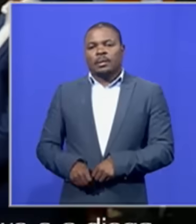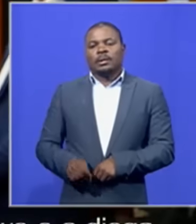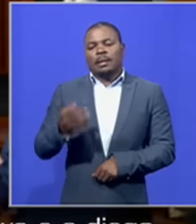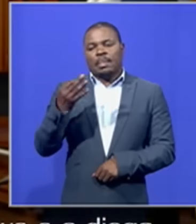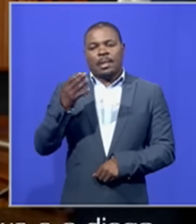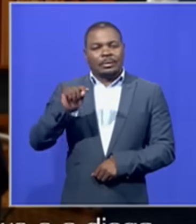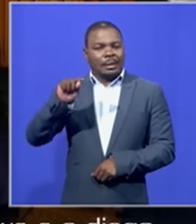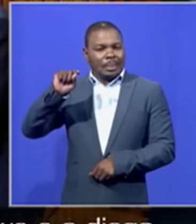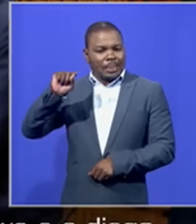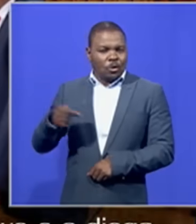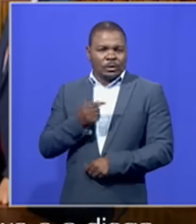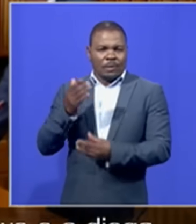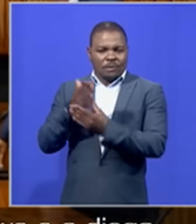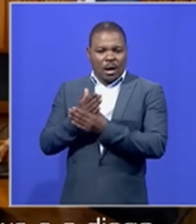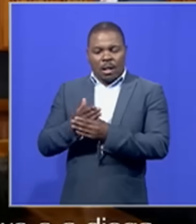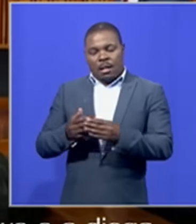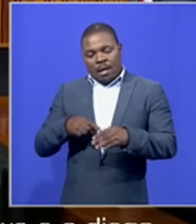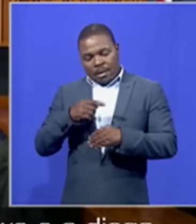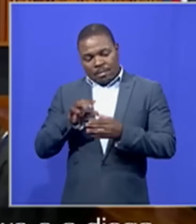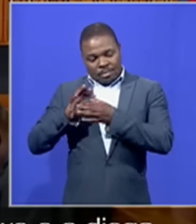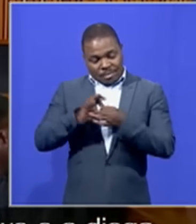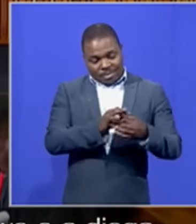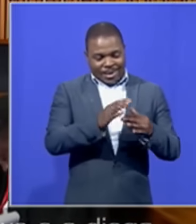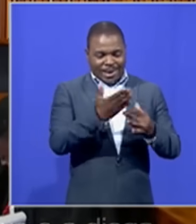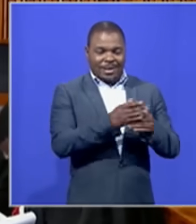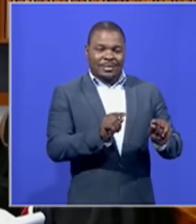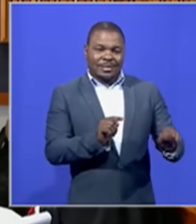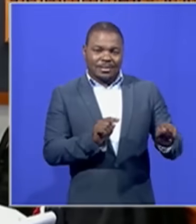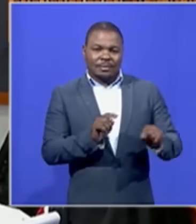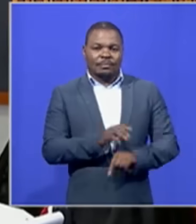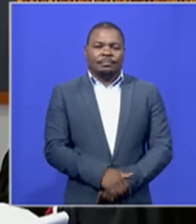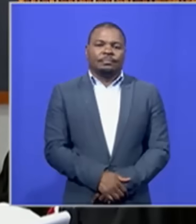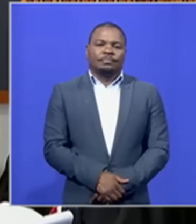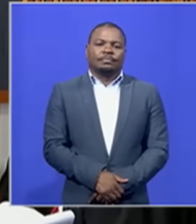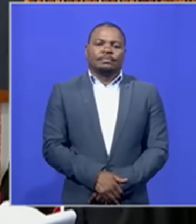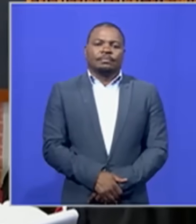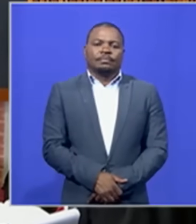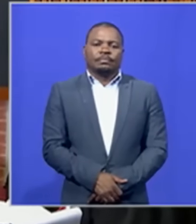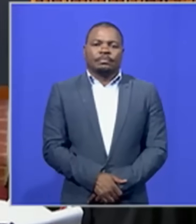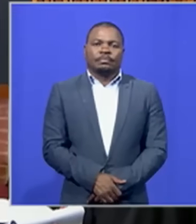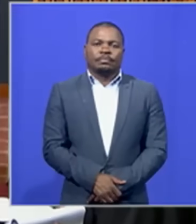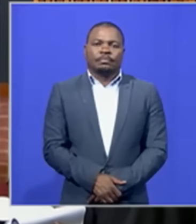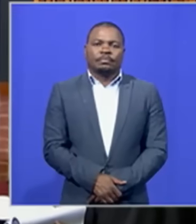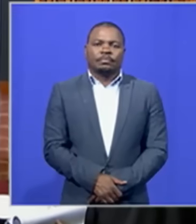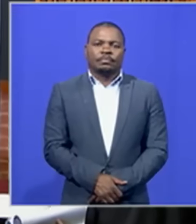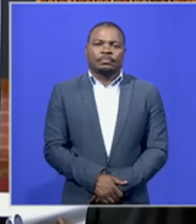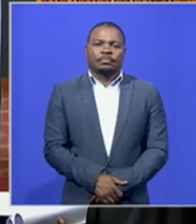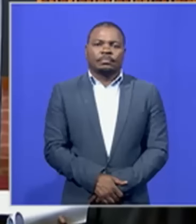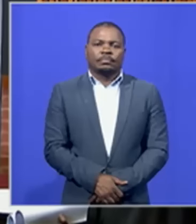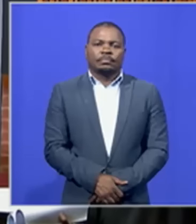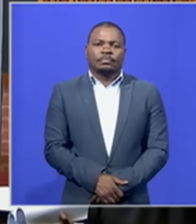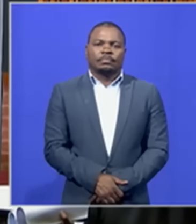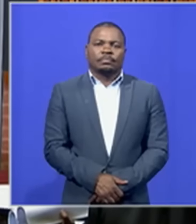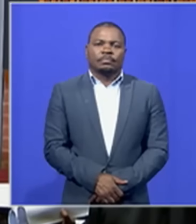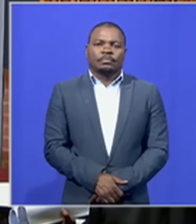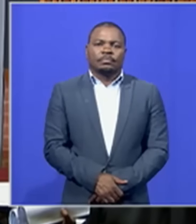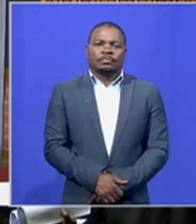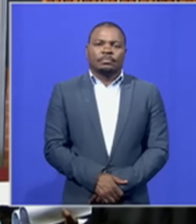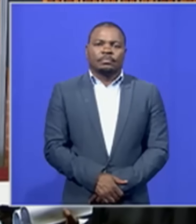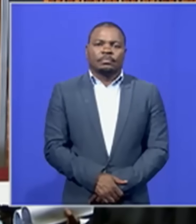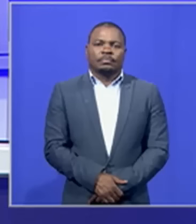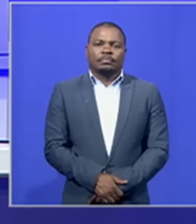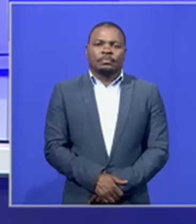30 tšeo di amago molato wo. Sfiso Ramara wa ditaba tša SABC Pamridge